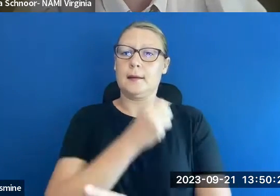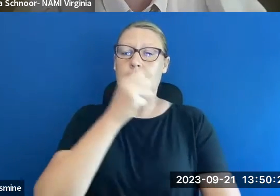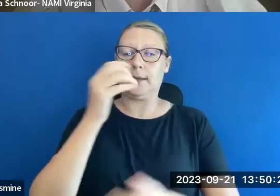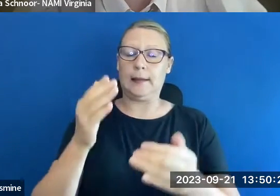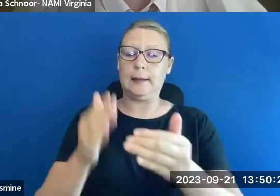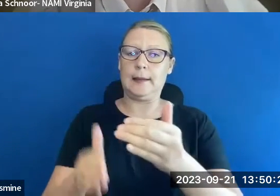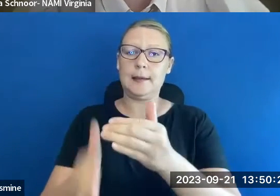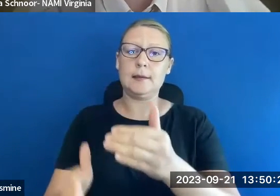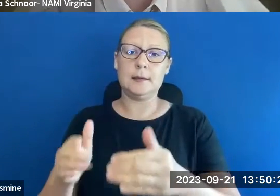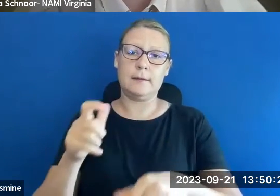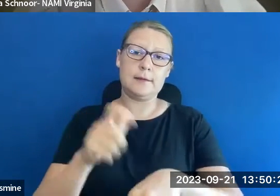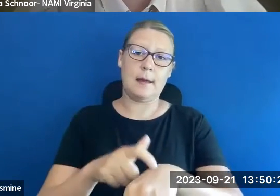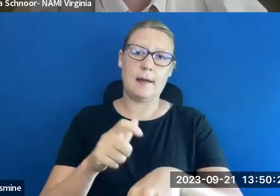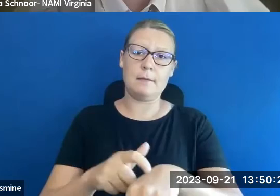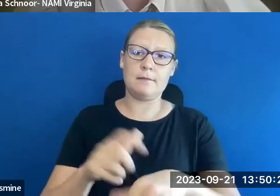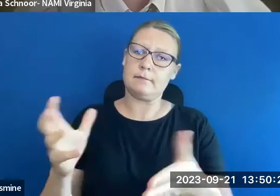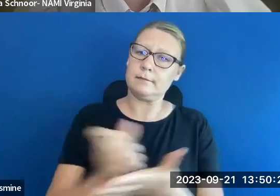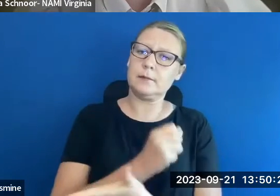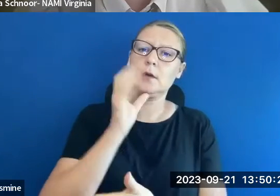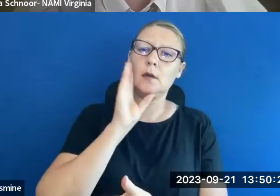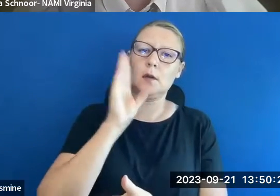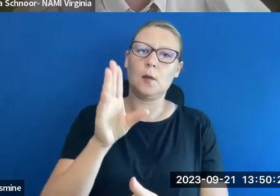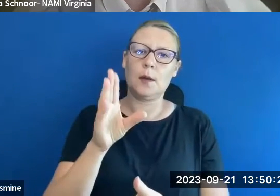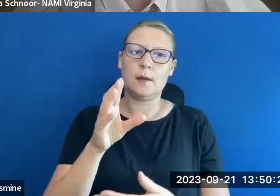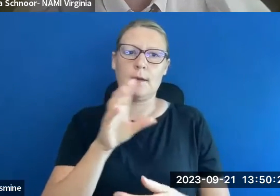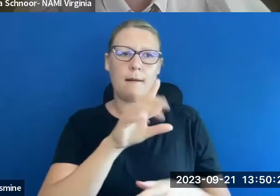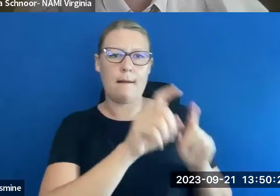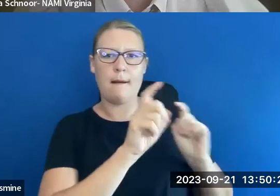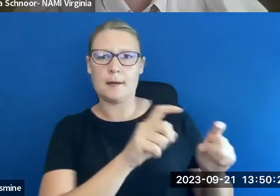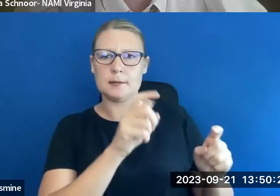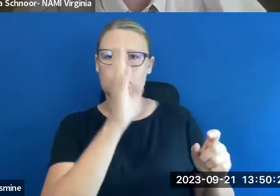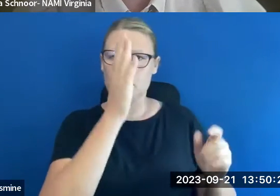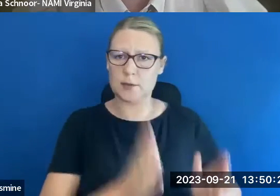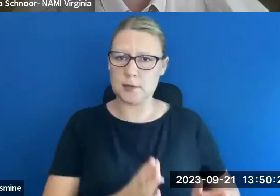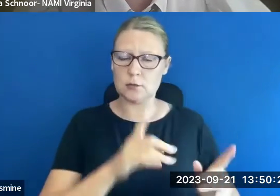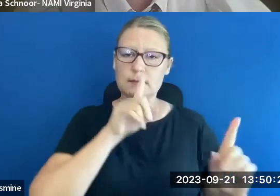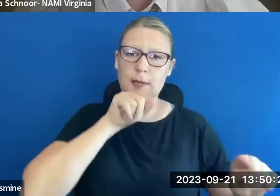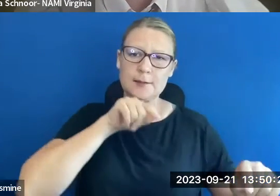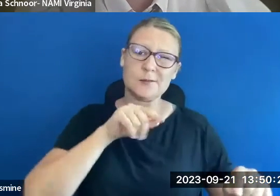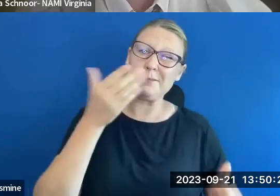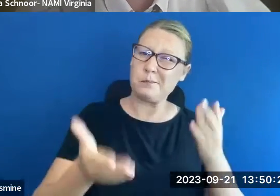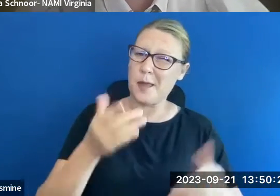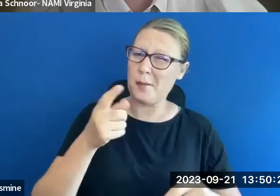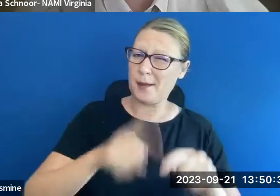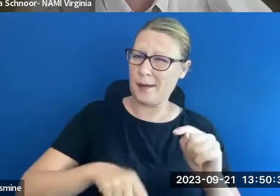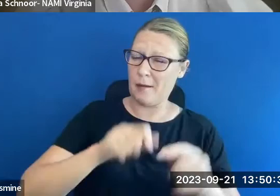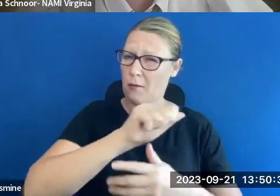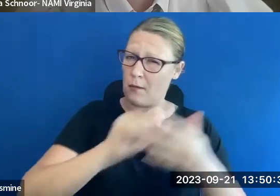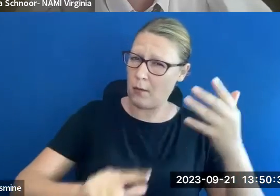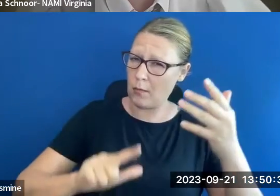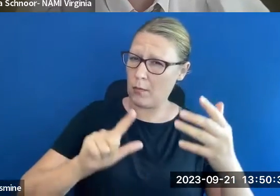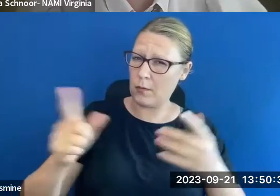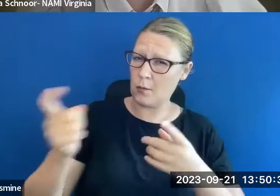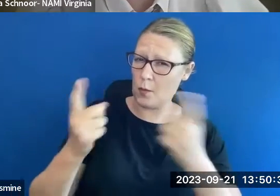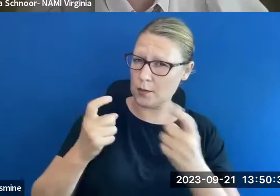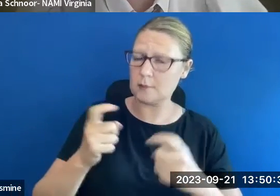to present to our presenters, and I won't be able to get to all the questions, but hopefully we'll get to quite a few